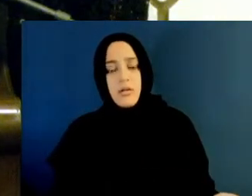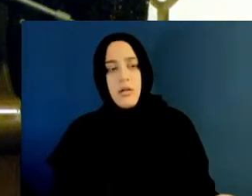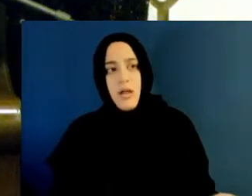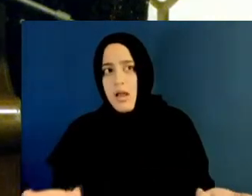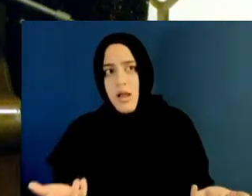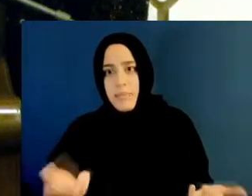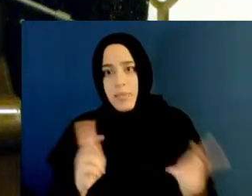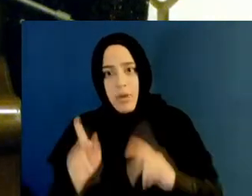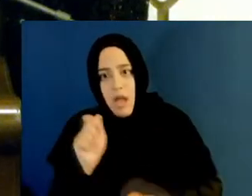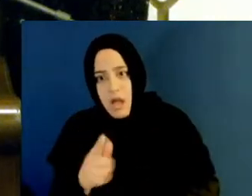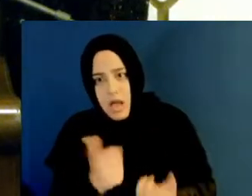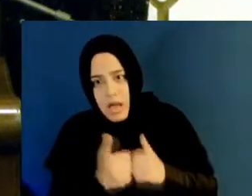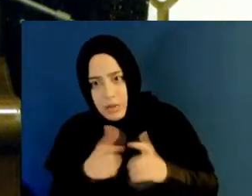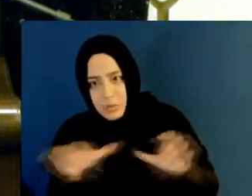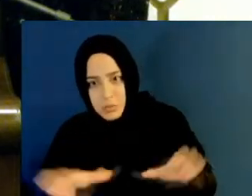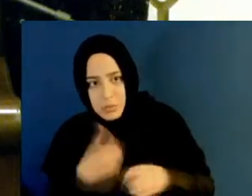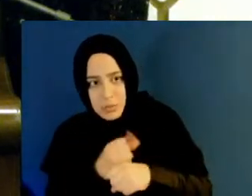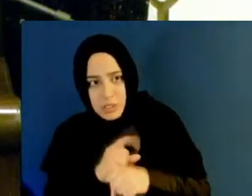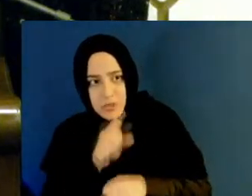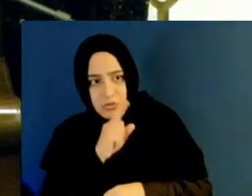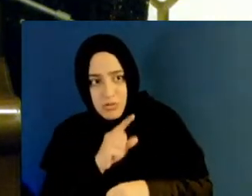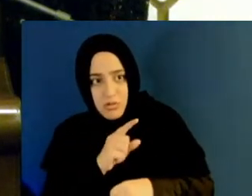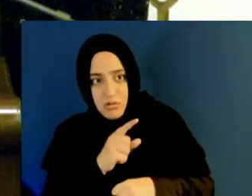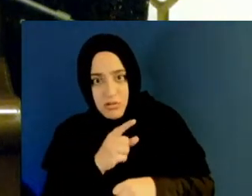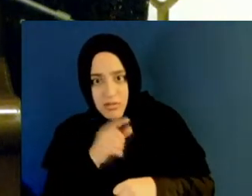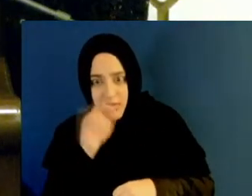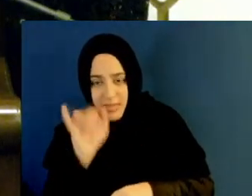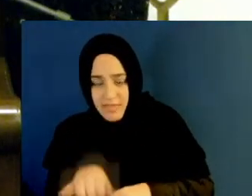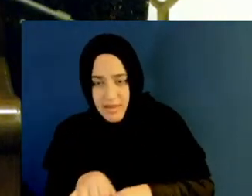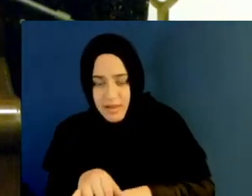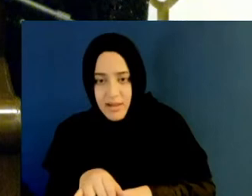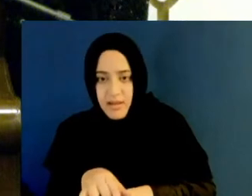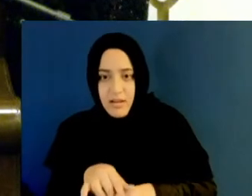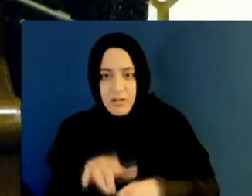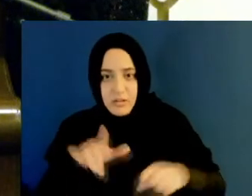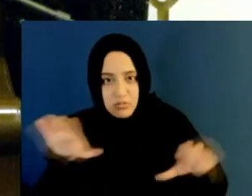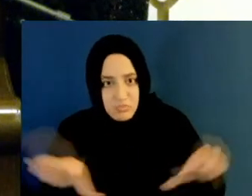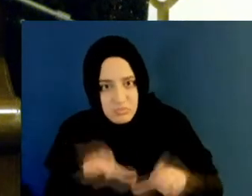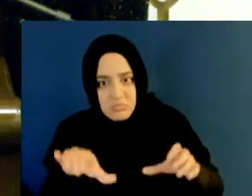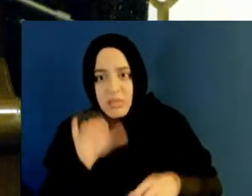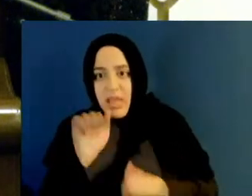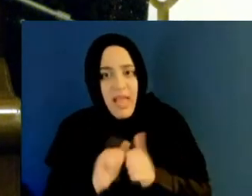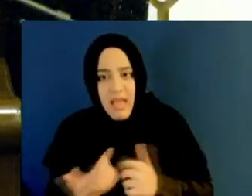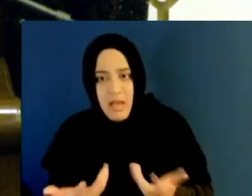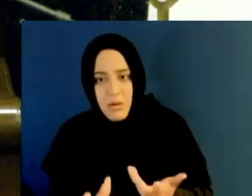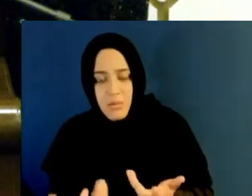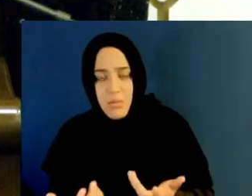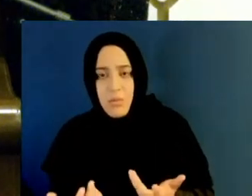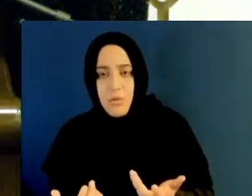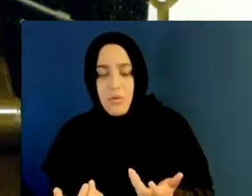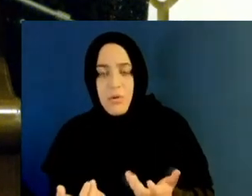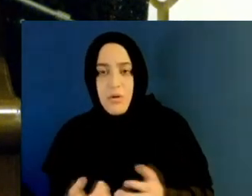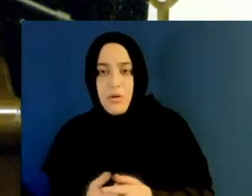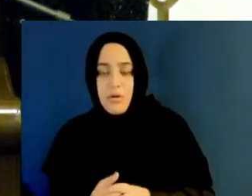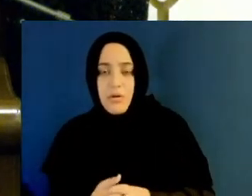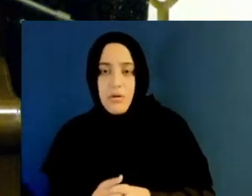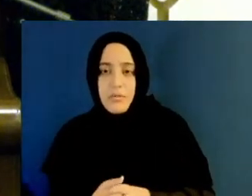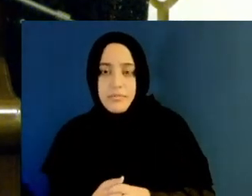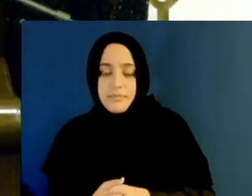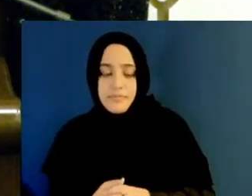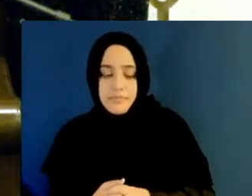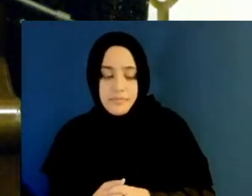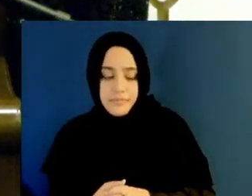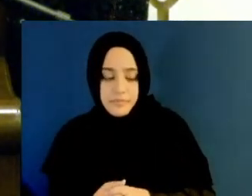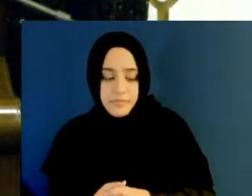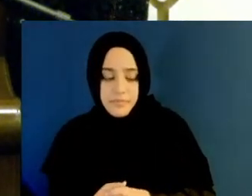islah through amra bil ma'ruf and nahi anil munkar? Uridu an usir fi sirati jaddi Rasulillah. He says,